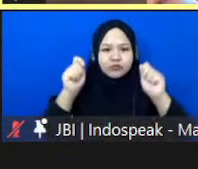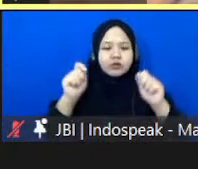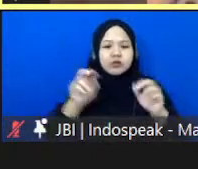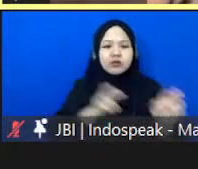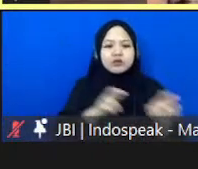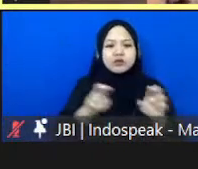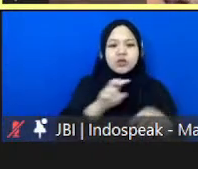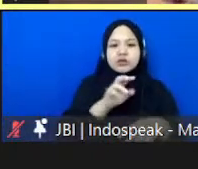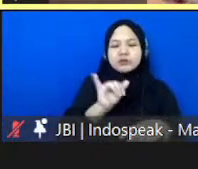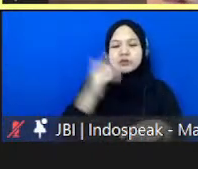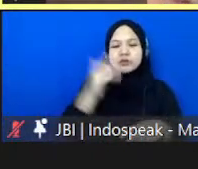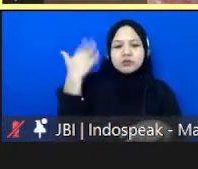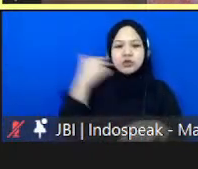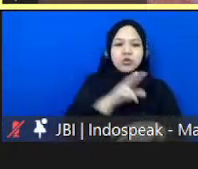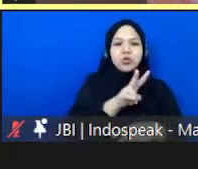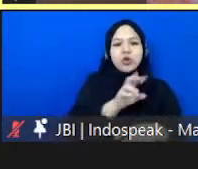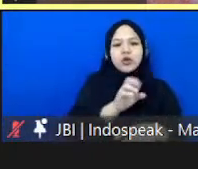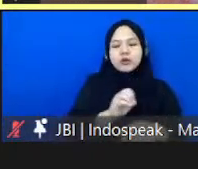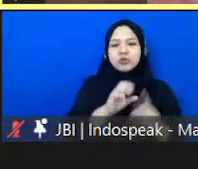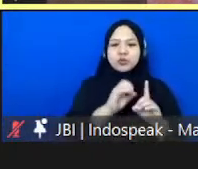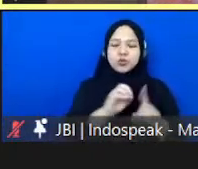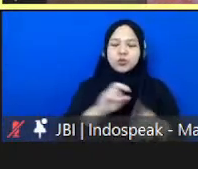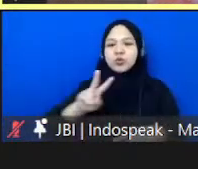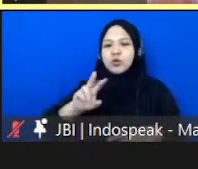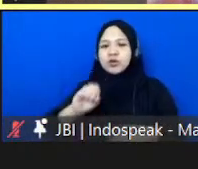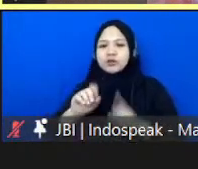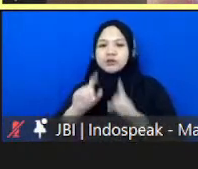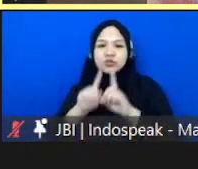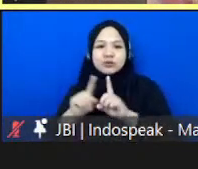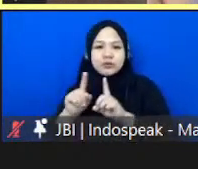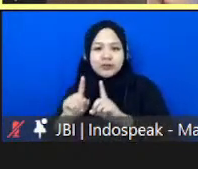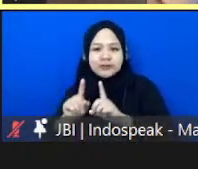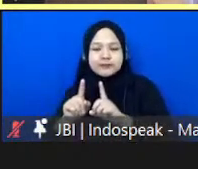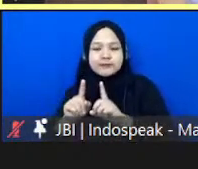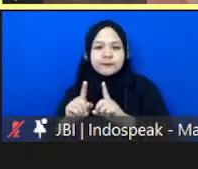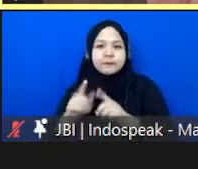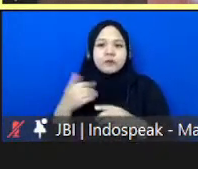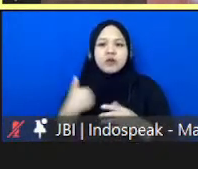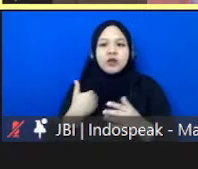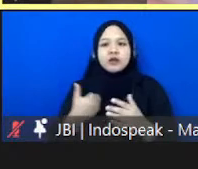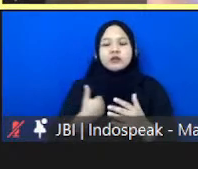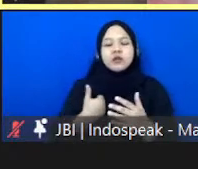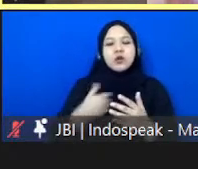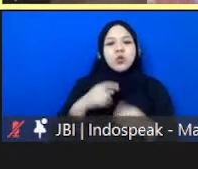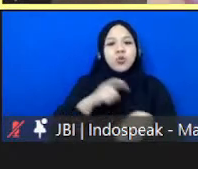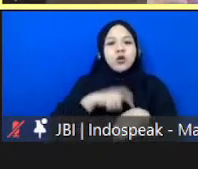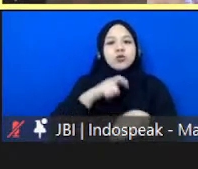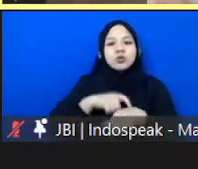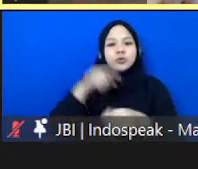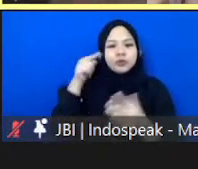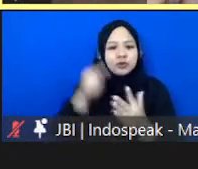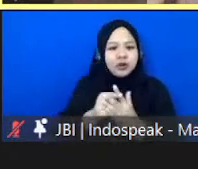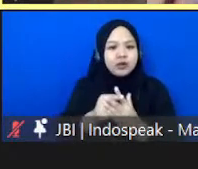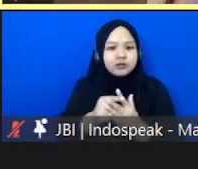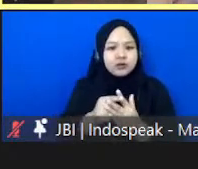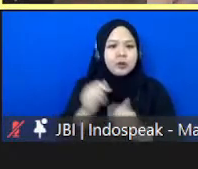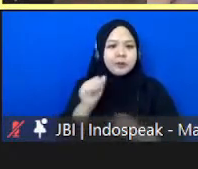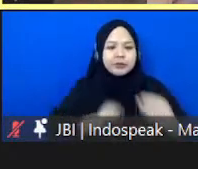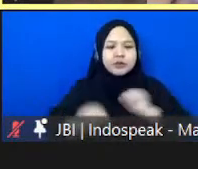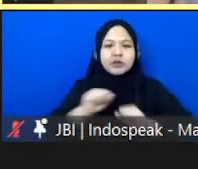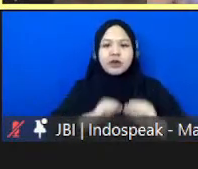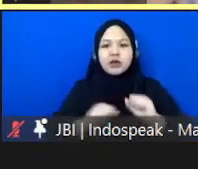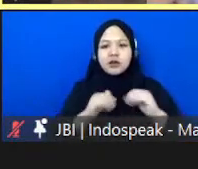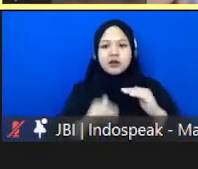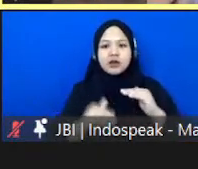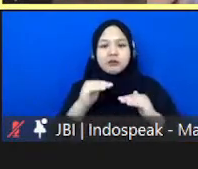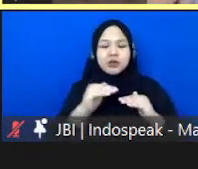2011 on the part of sections of the trade union movement, supported by elements within the